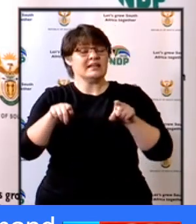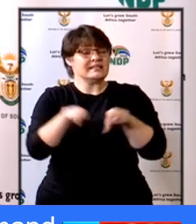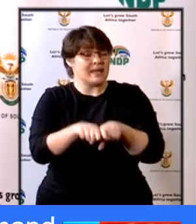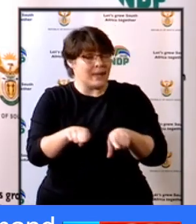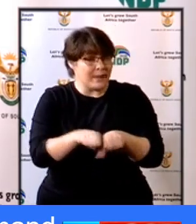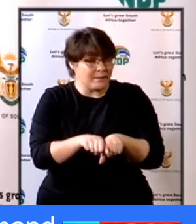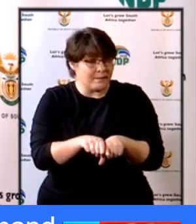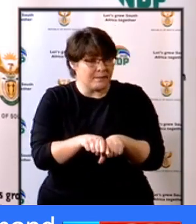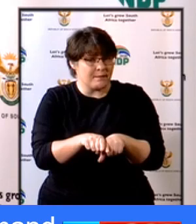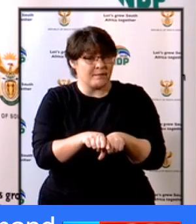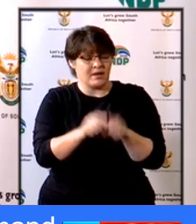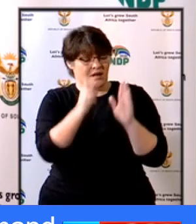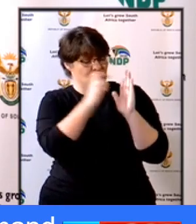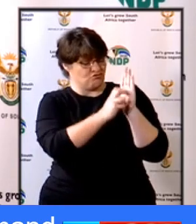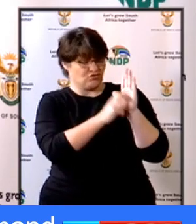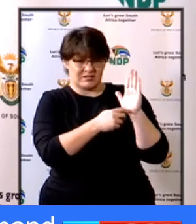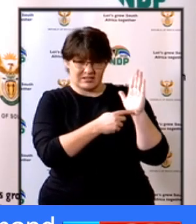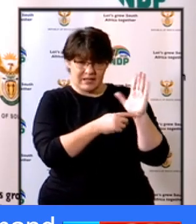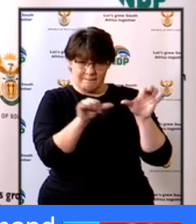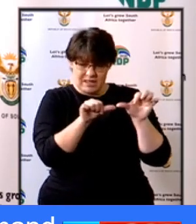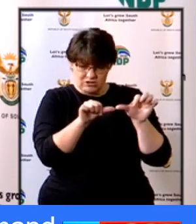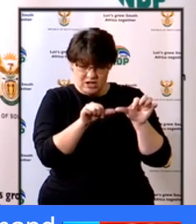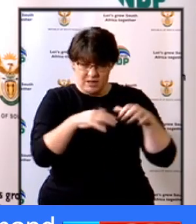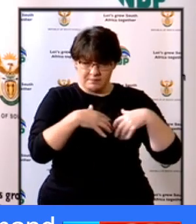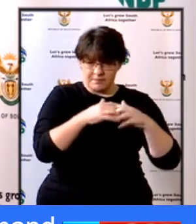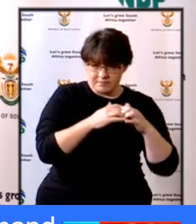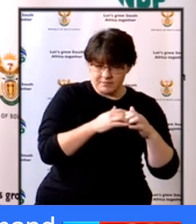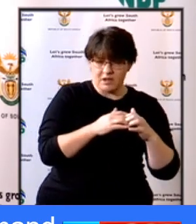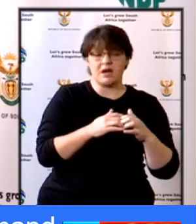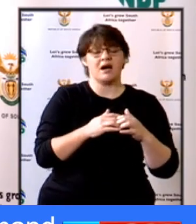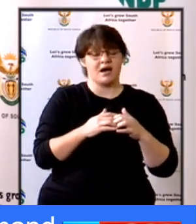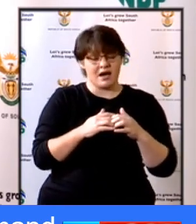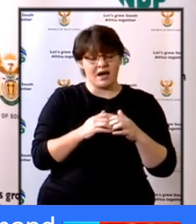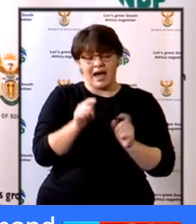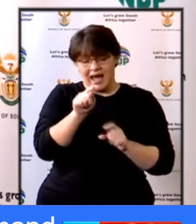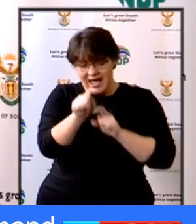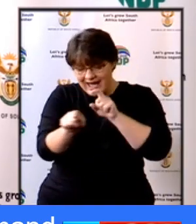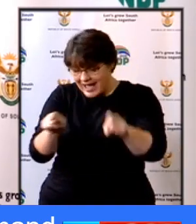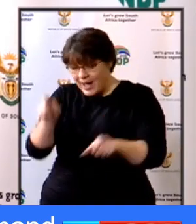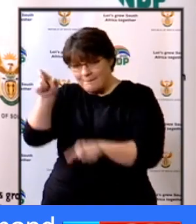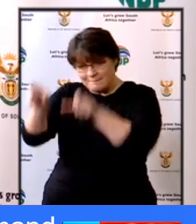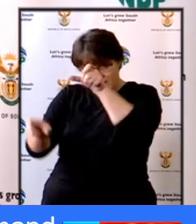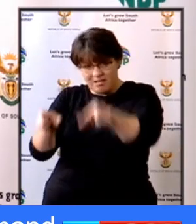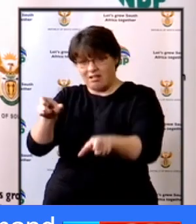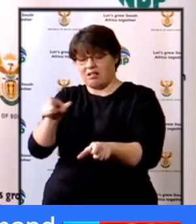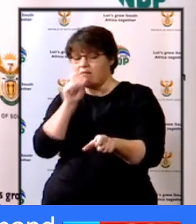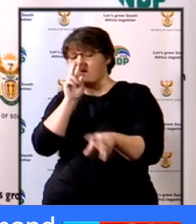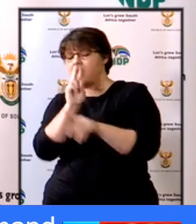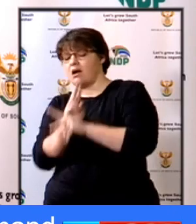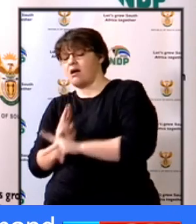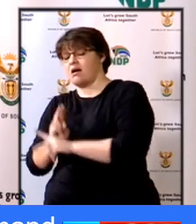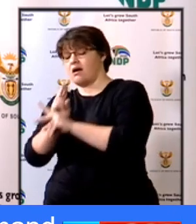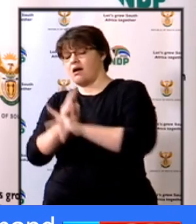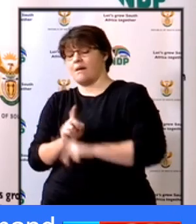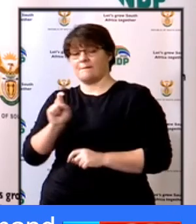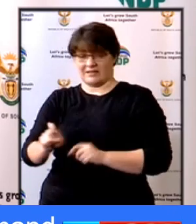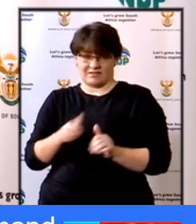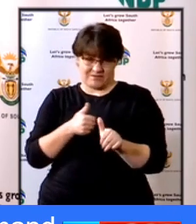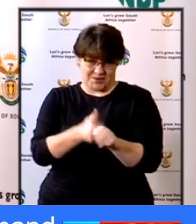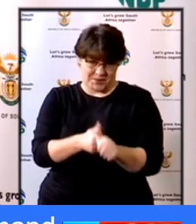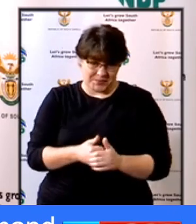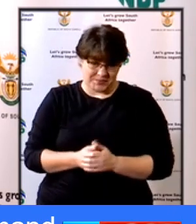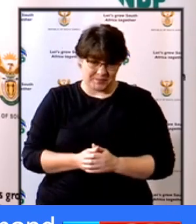we have these measures in place, it will still take extraordinary focus and monitoring that we adhere to. We're looking now